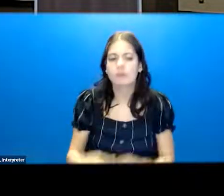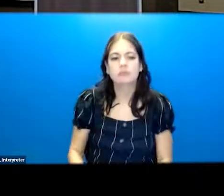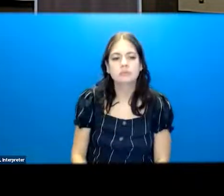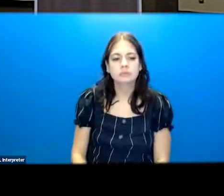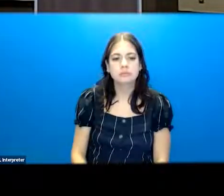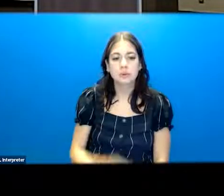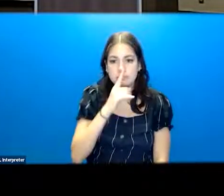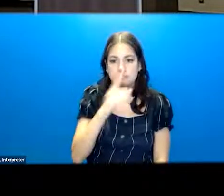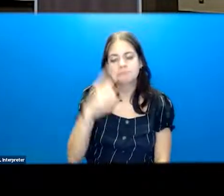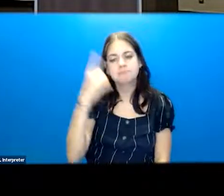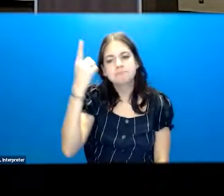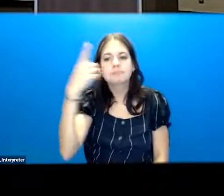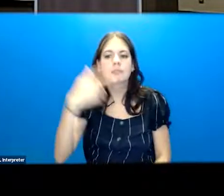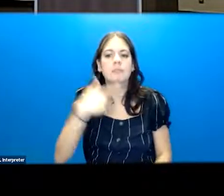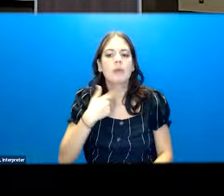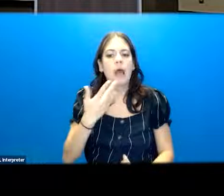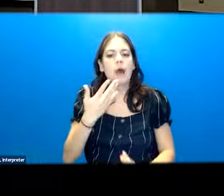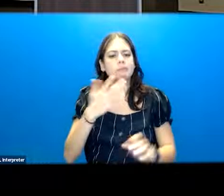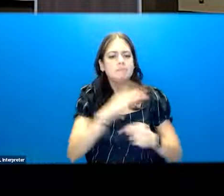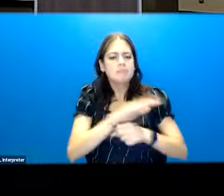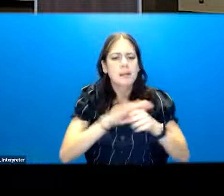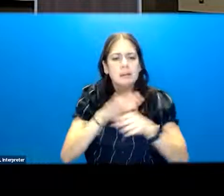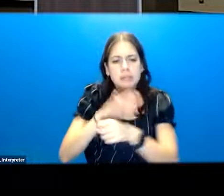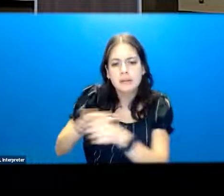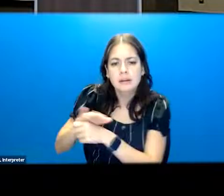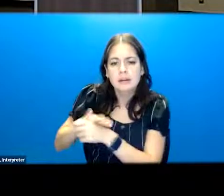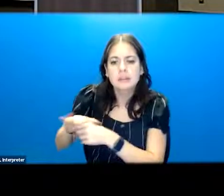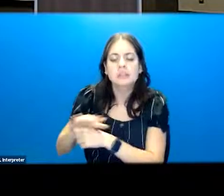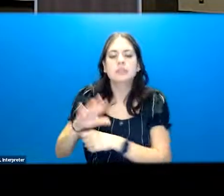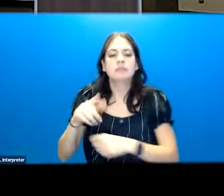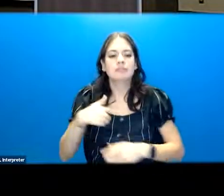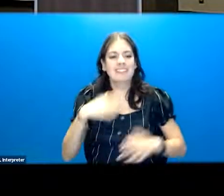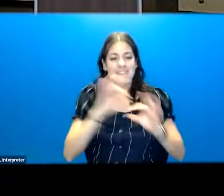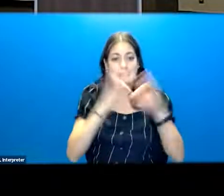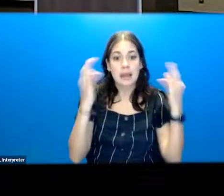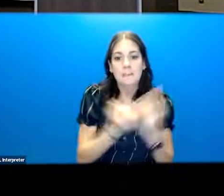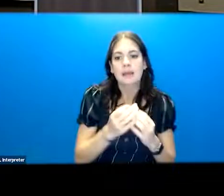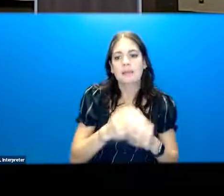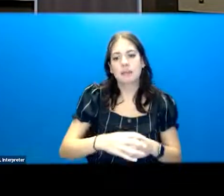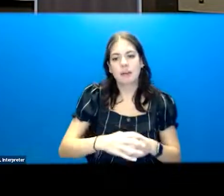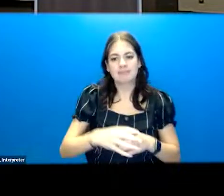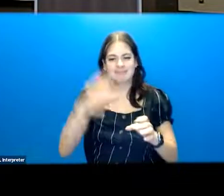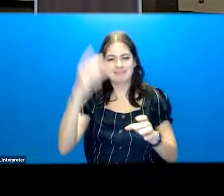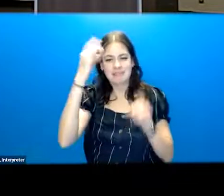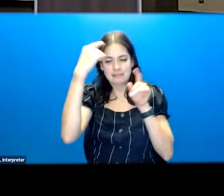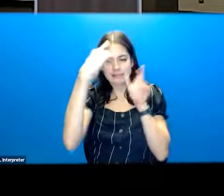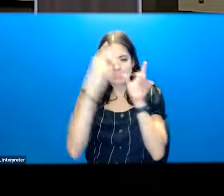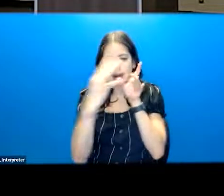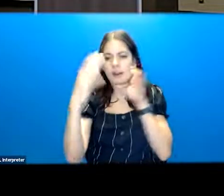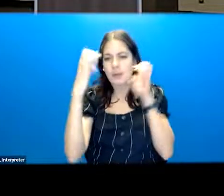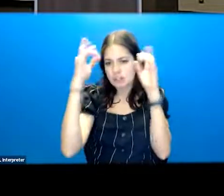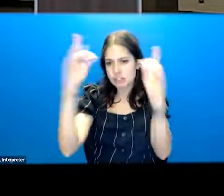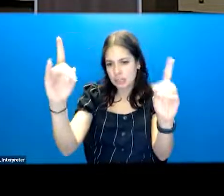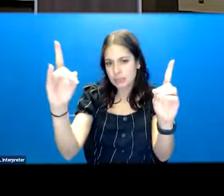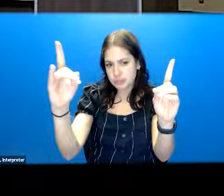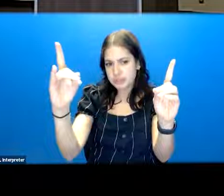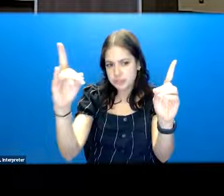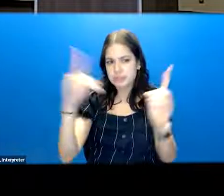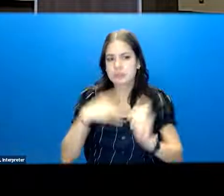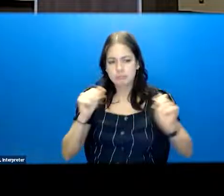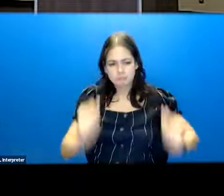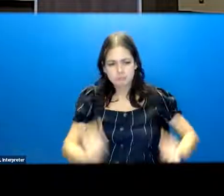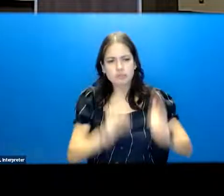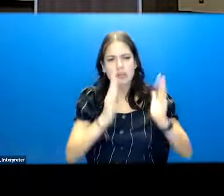Really thinking about what areas within the family psychoeducation component really